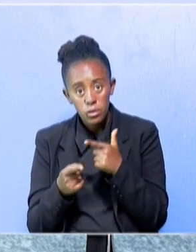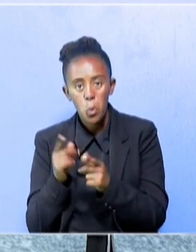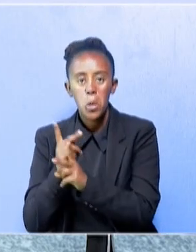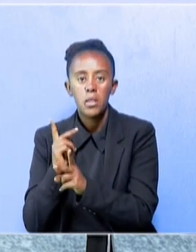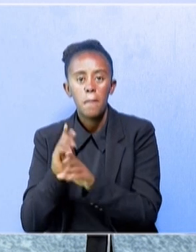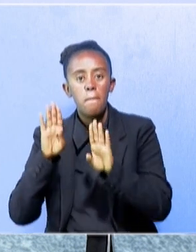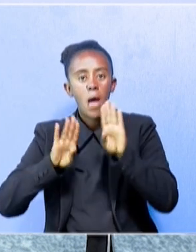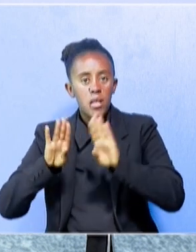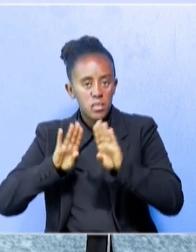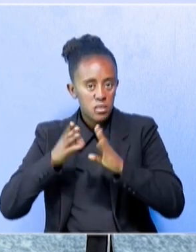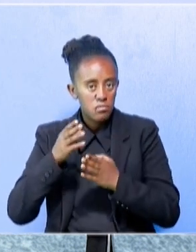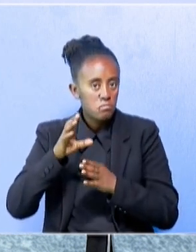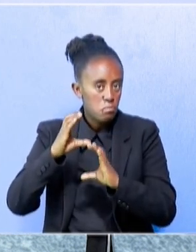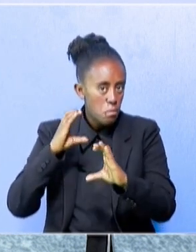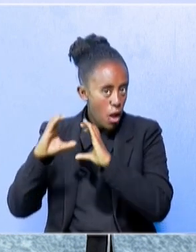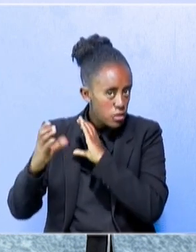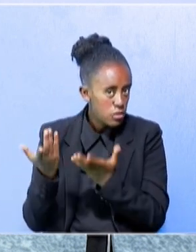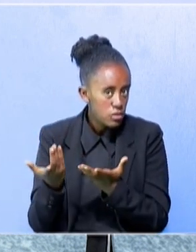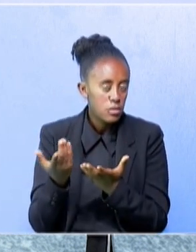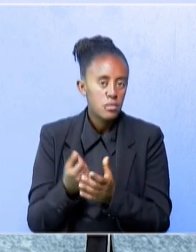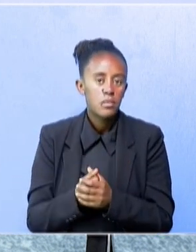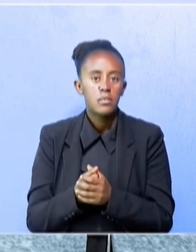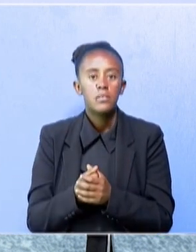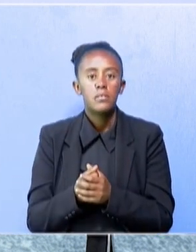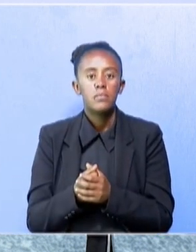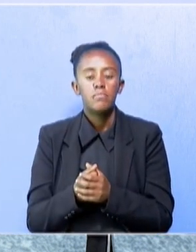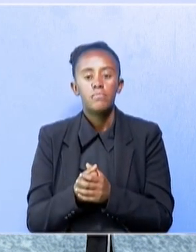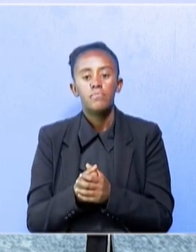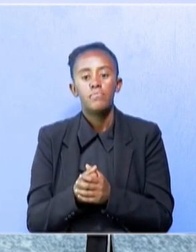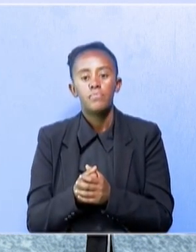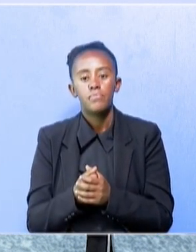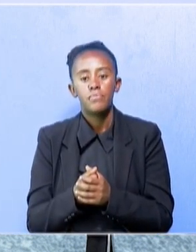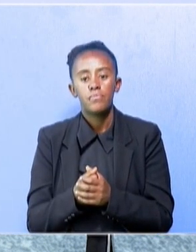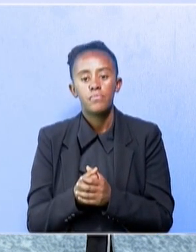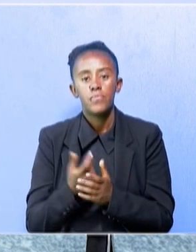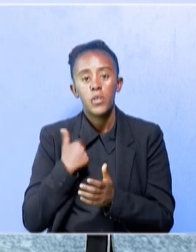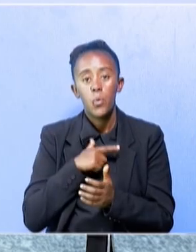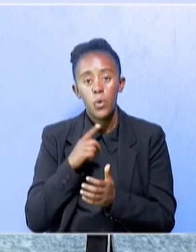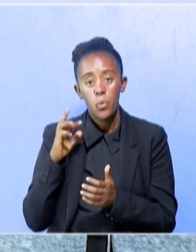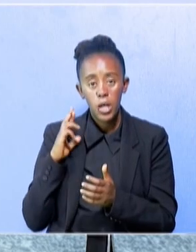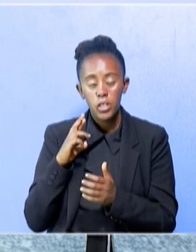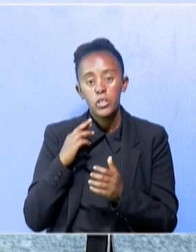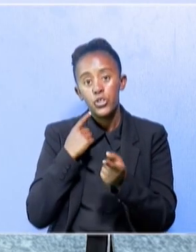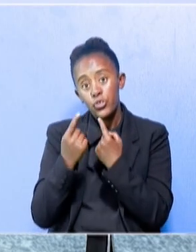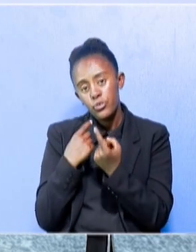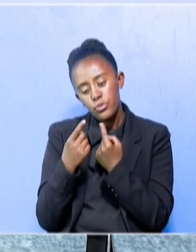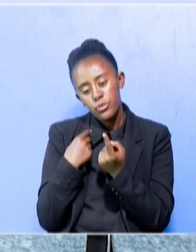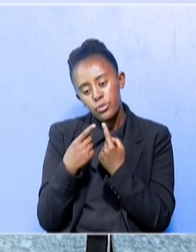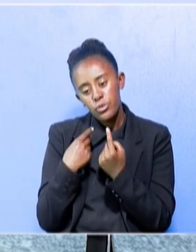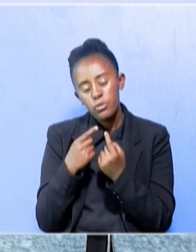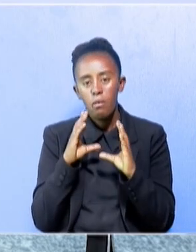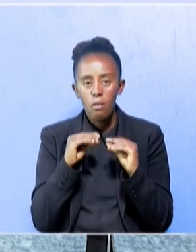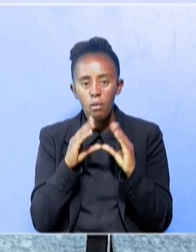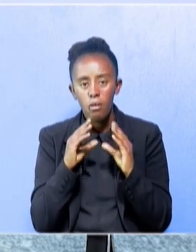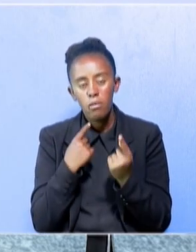bus. So in such a case, still now it's possible. Here, right, we were chatting while we